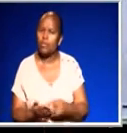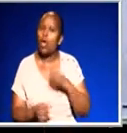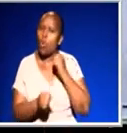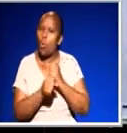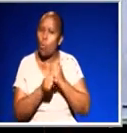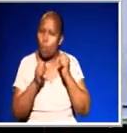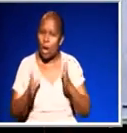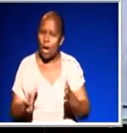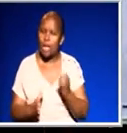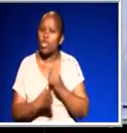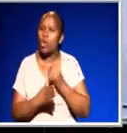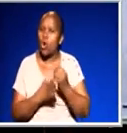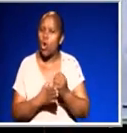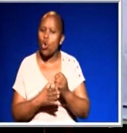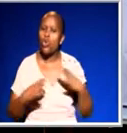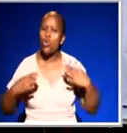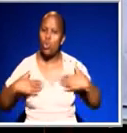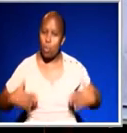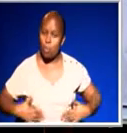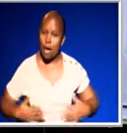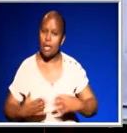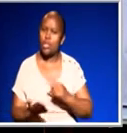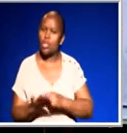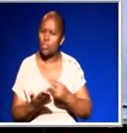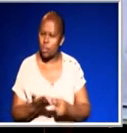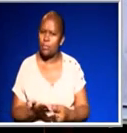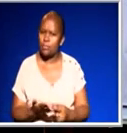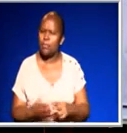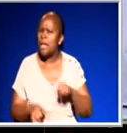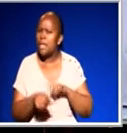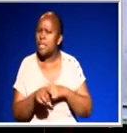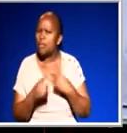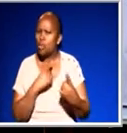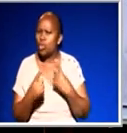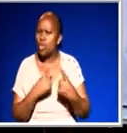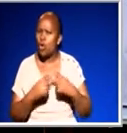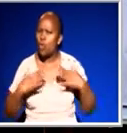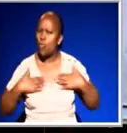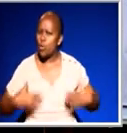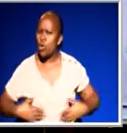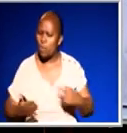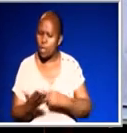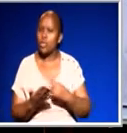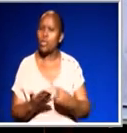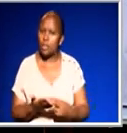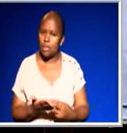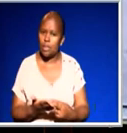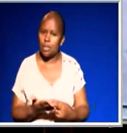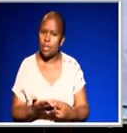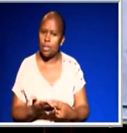Workers or human resources. Now, when we are talking about human resources,